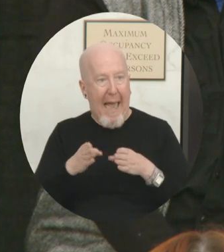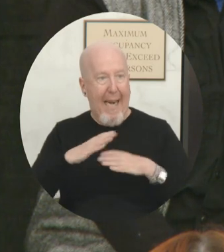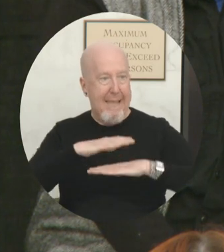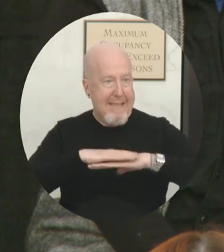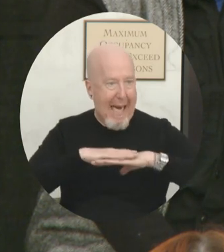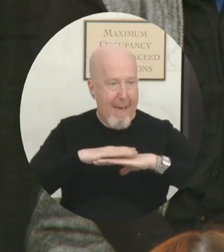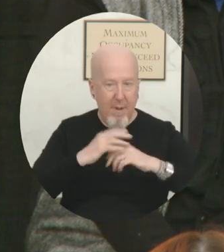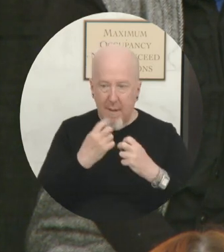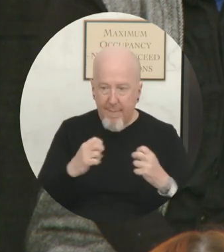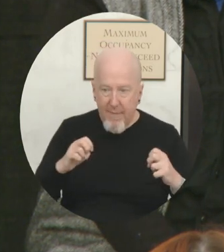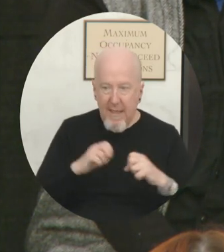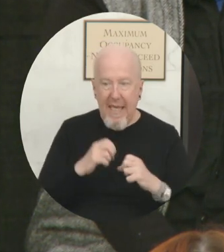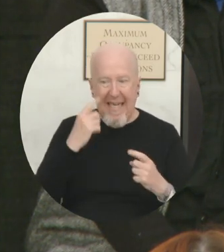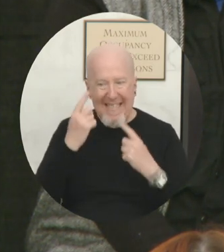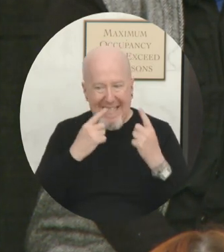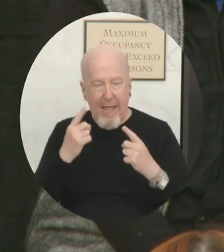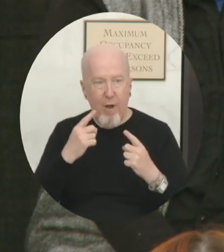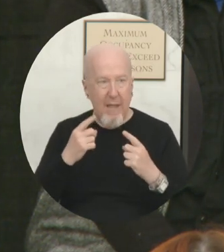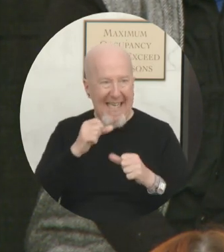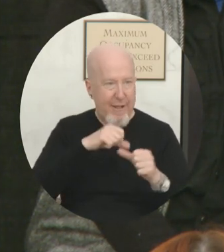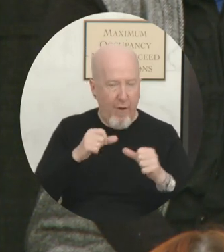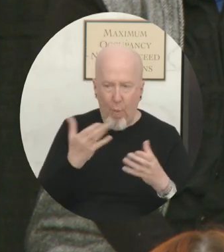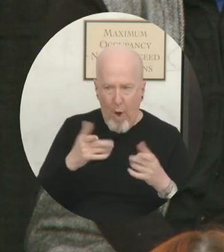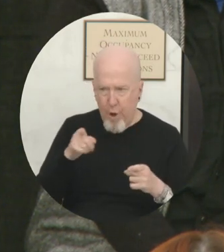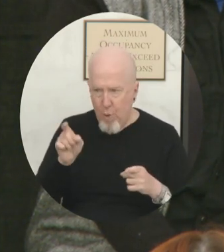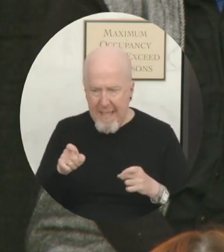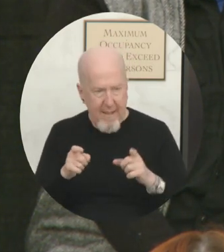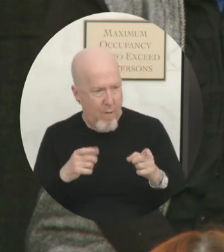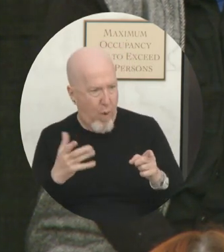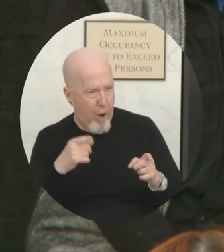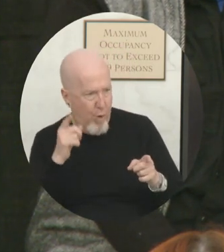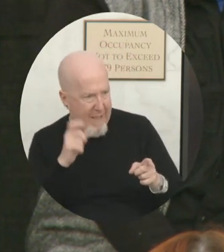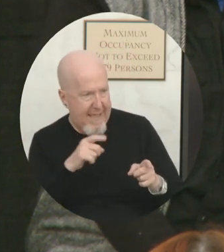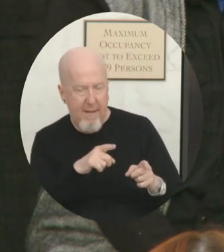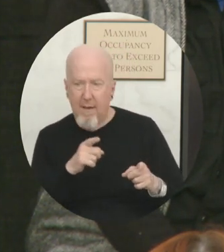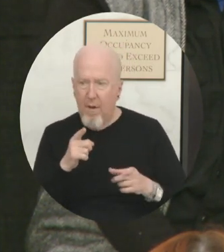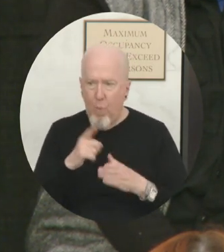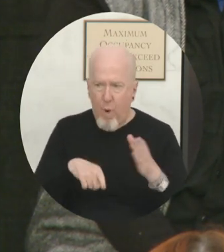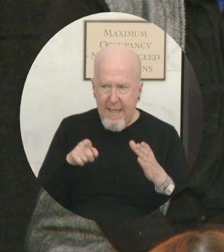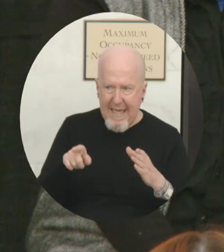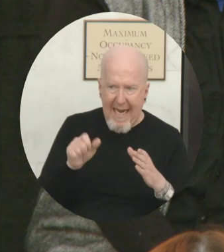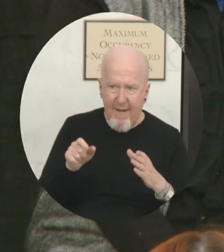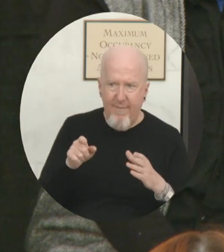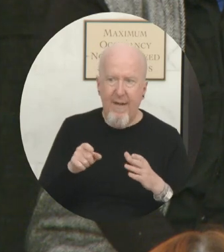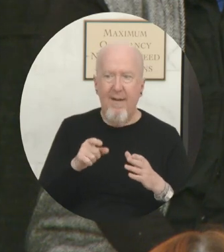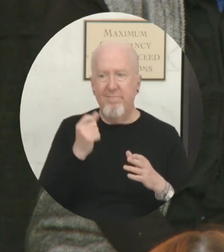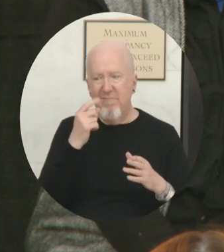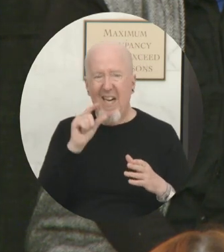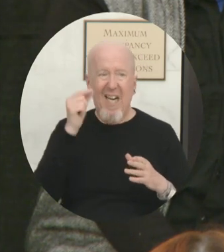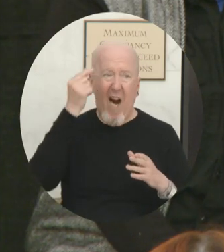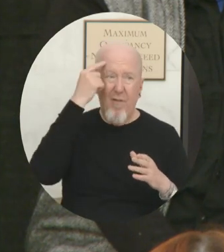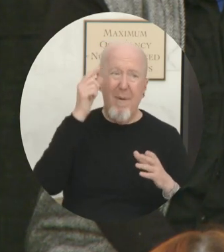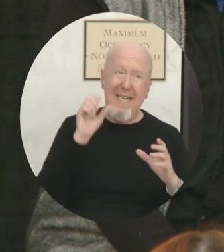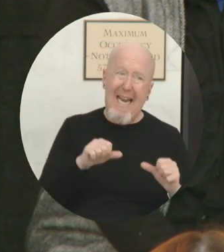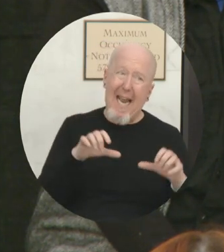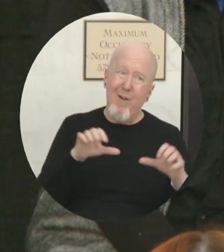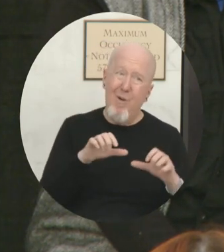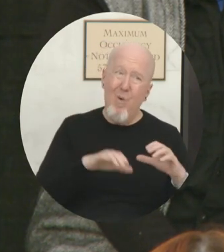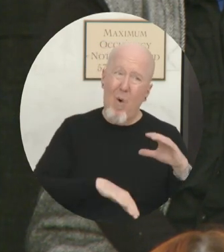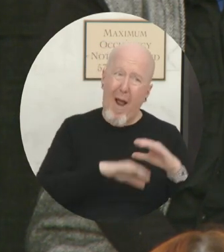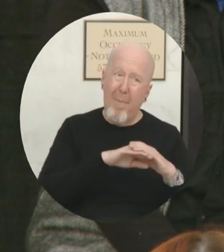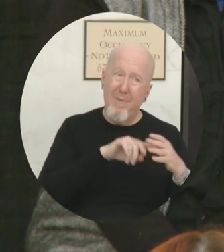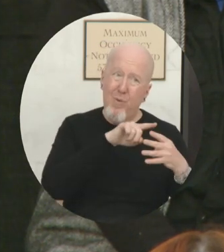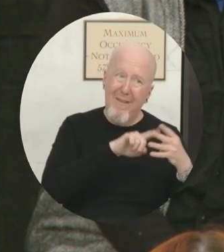needs, understand what the capabilities are of government, what the role of preparedness